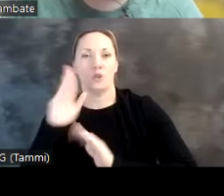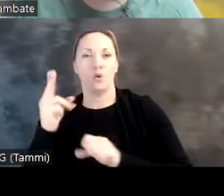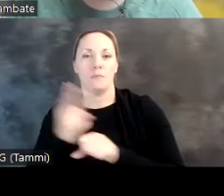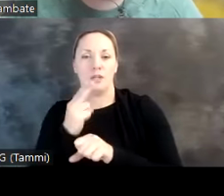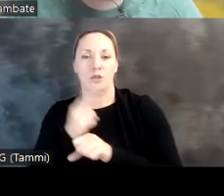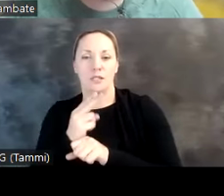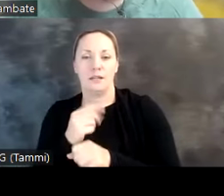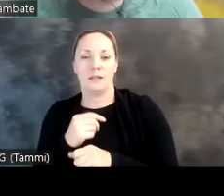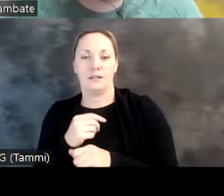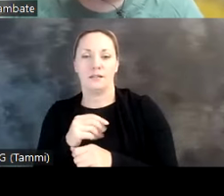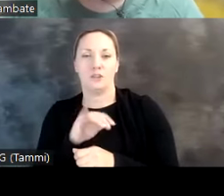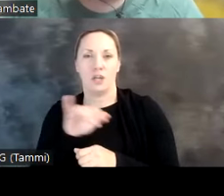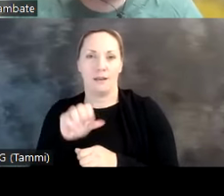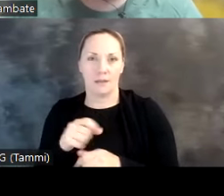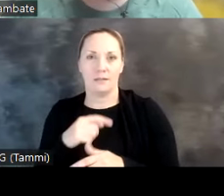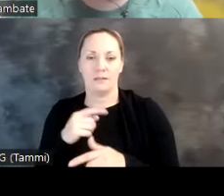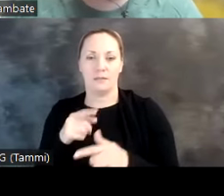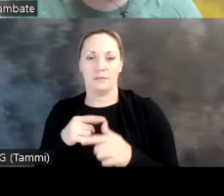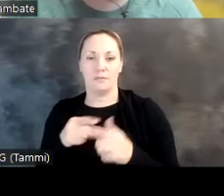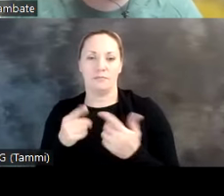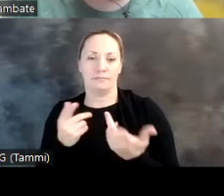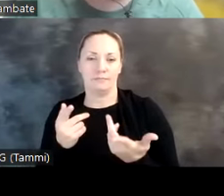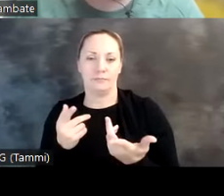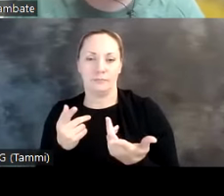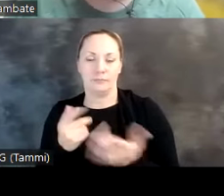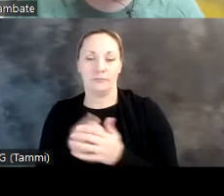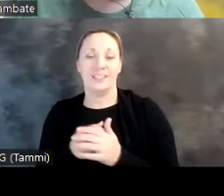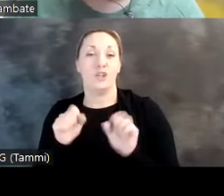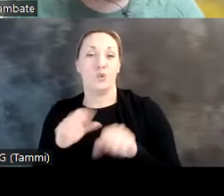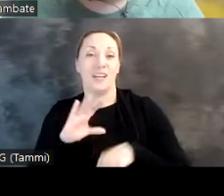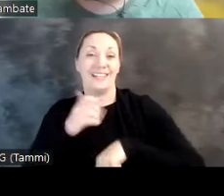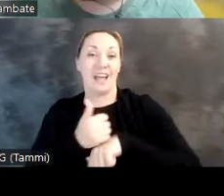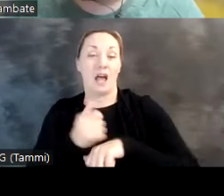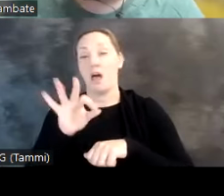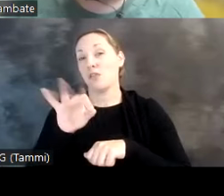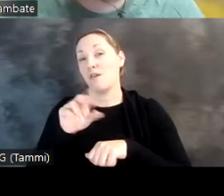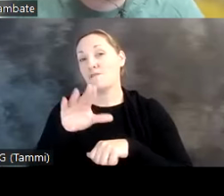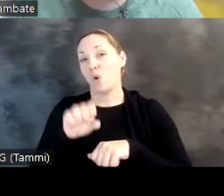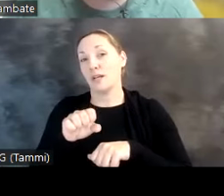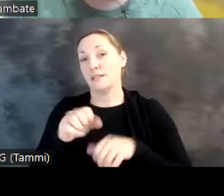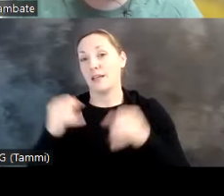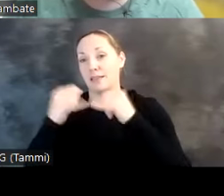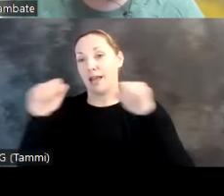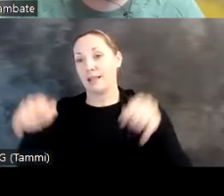wherein class will be involved. So you can set the focus and that outline would appear.